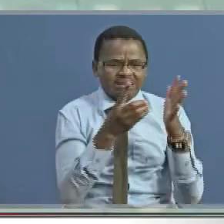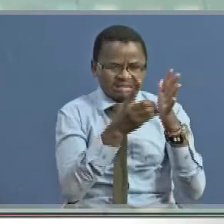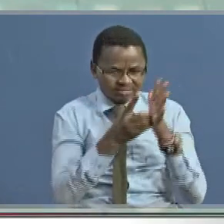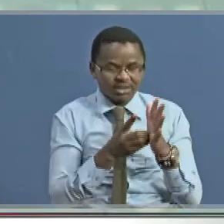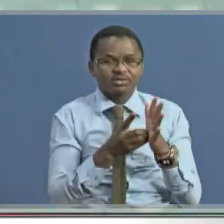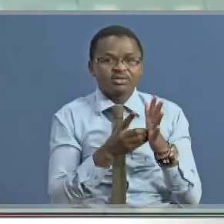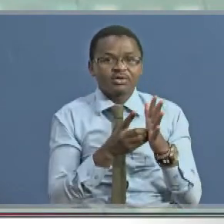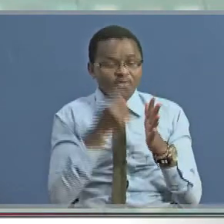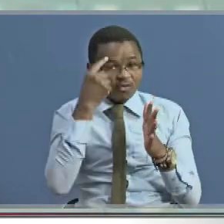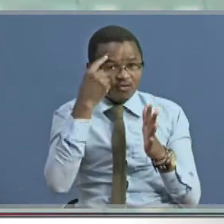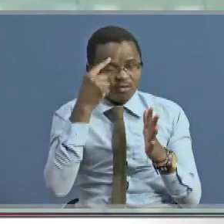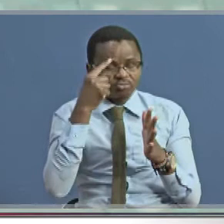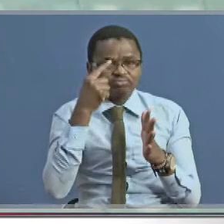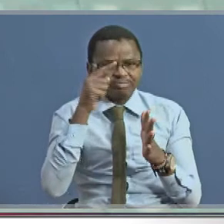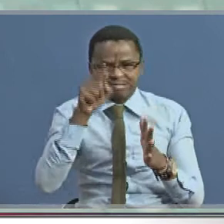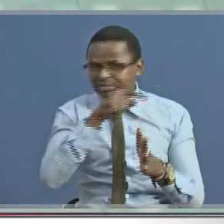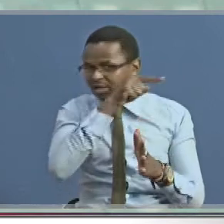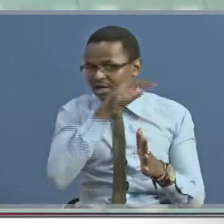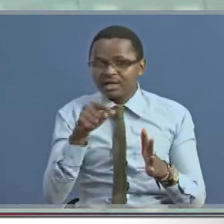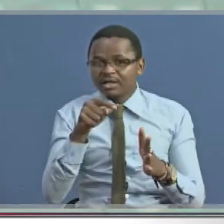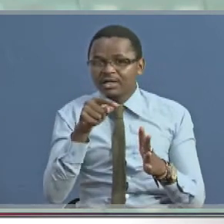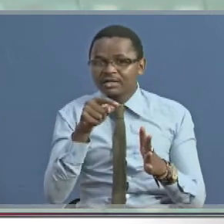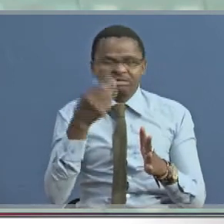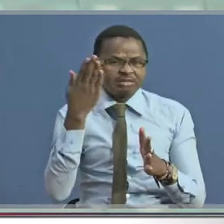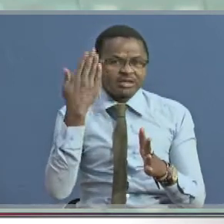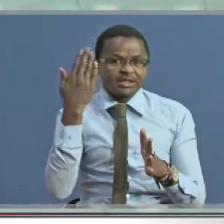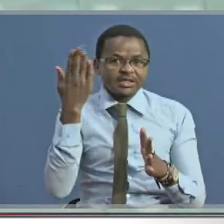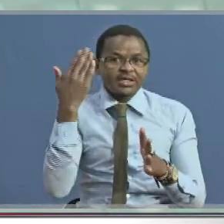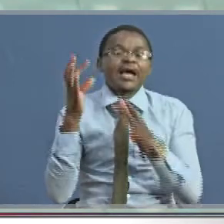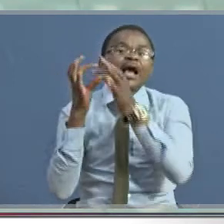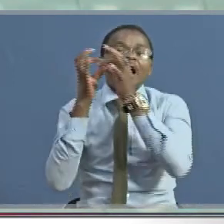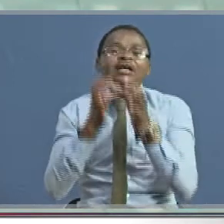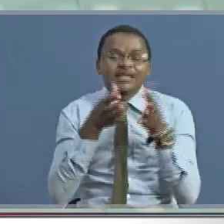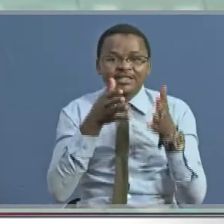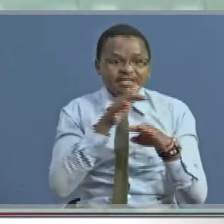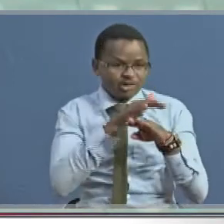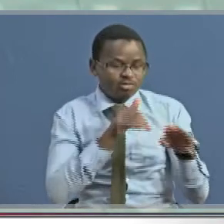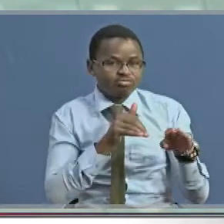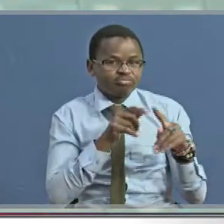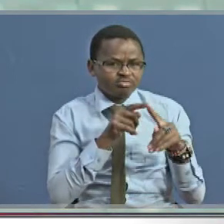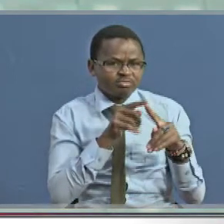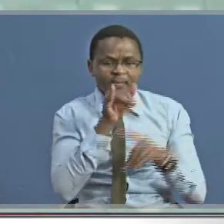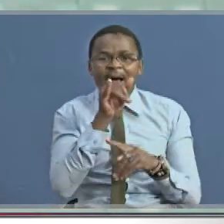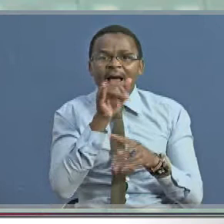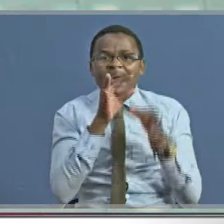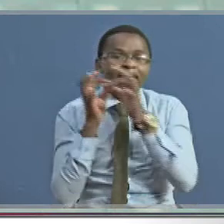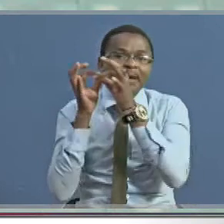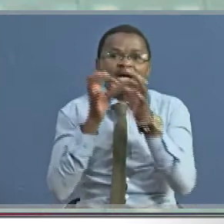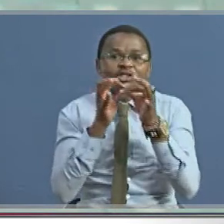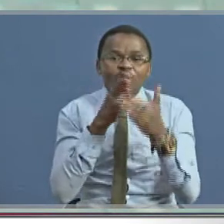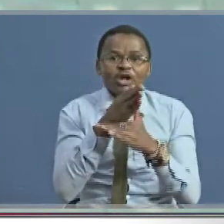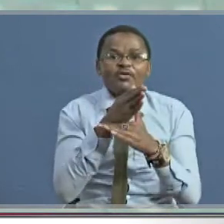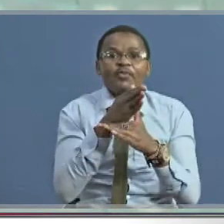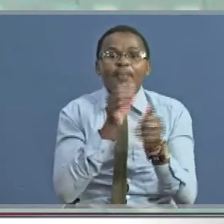for extermination to what they term as retrogressive culture. These calls have been occasioned by a cultural rite